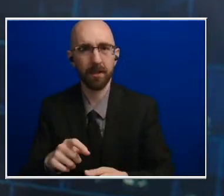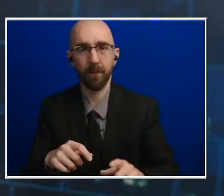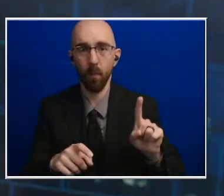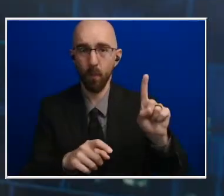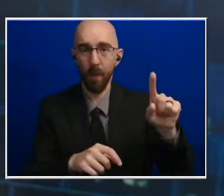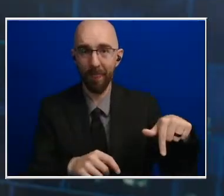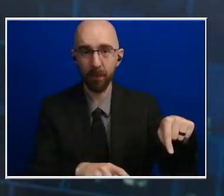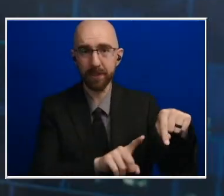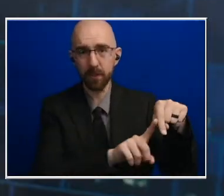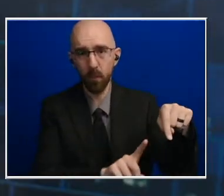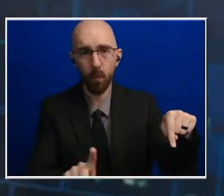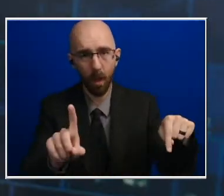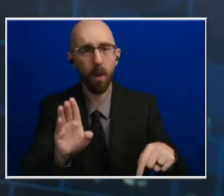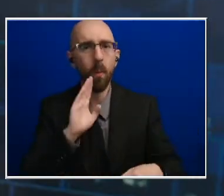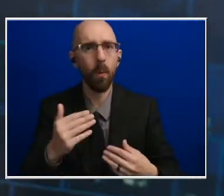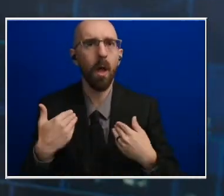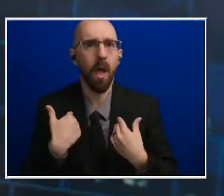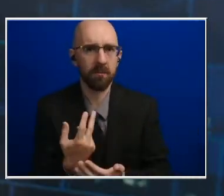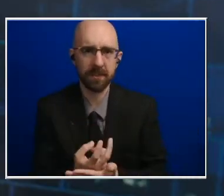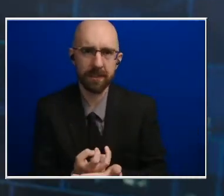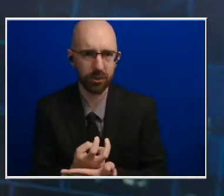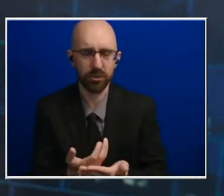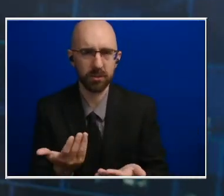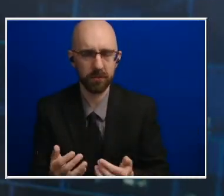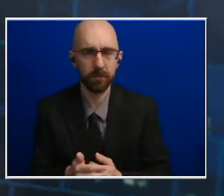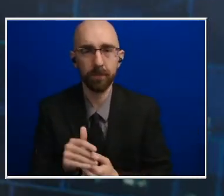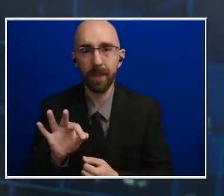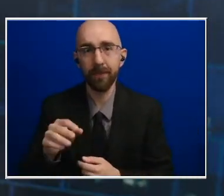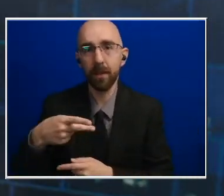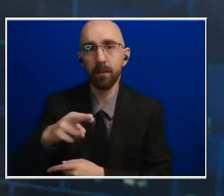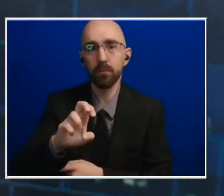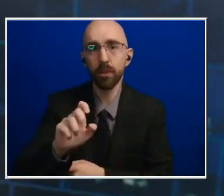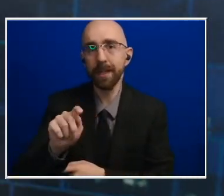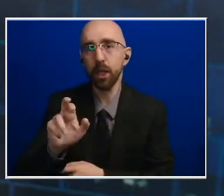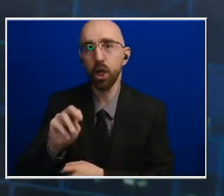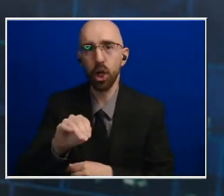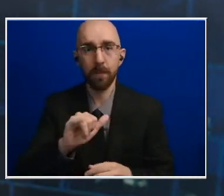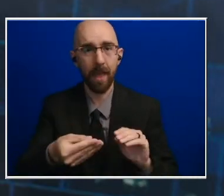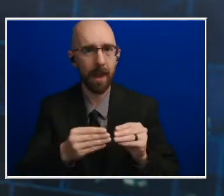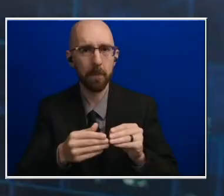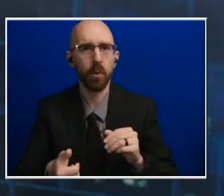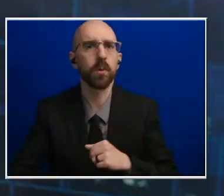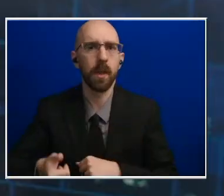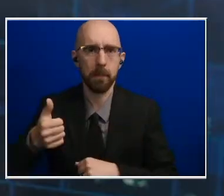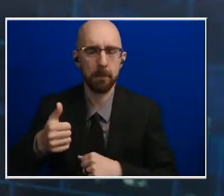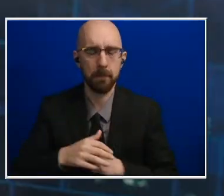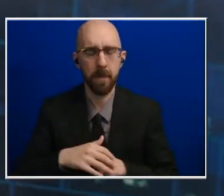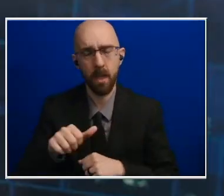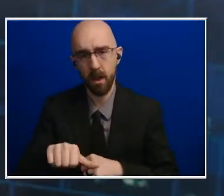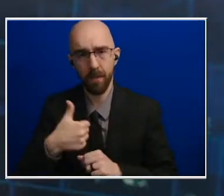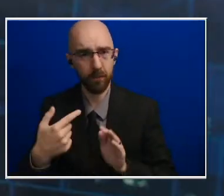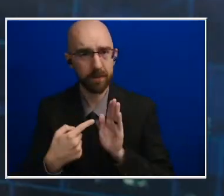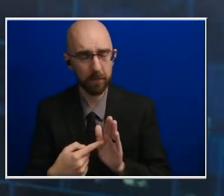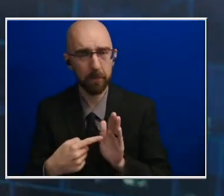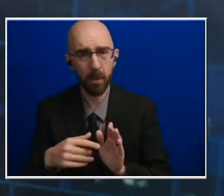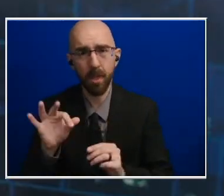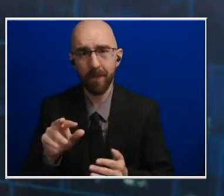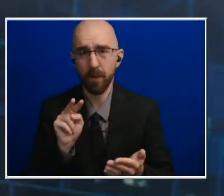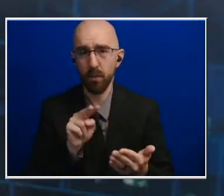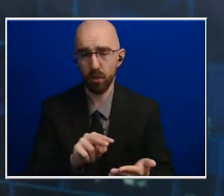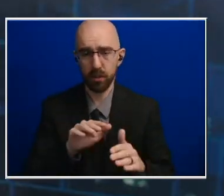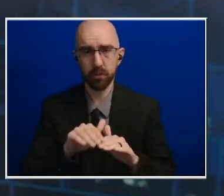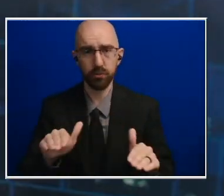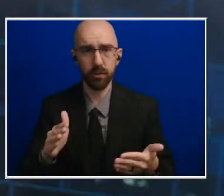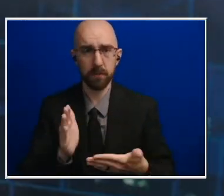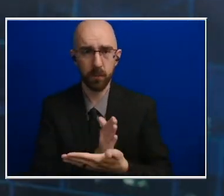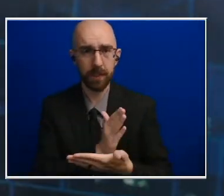have seizures. If they're preterm, that number goes up. And then another example is if you look at children between 6 months